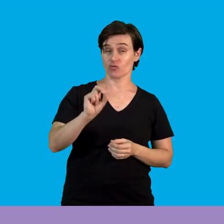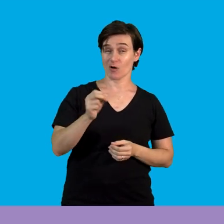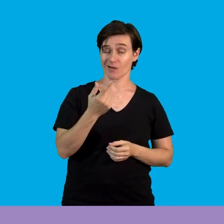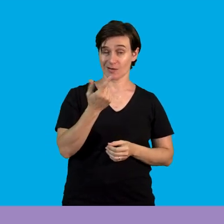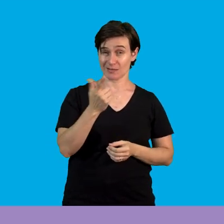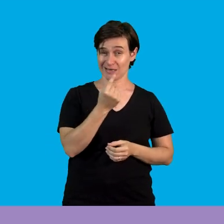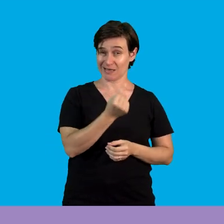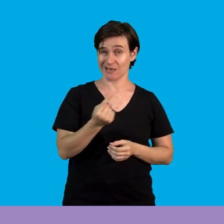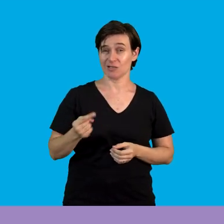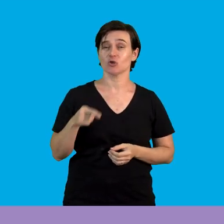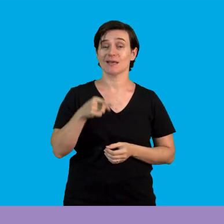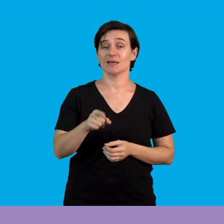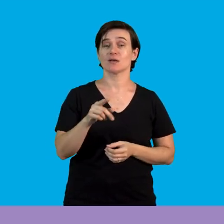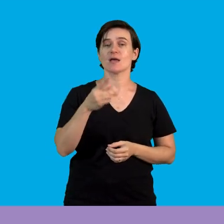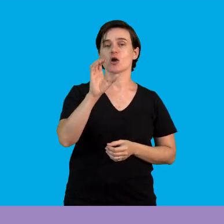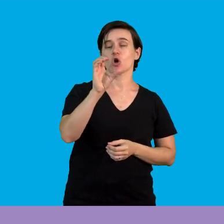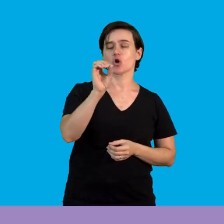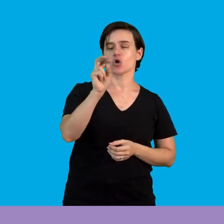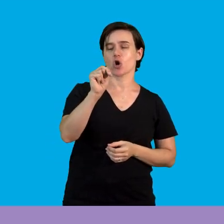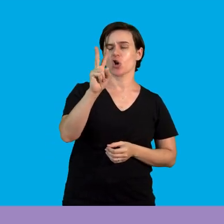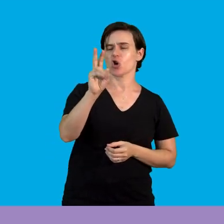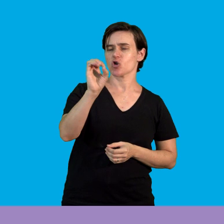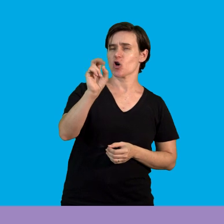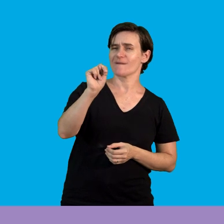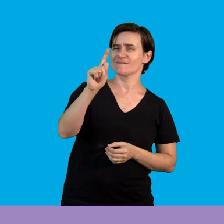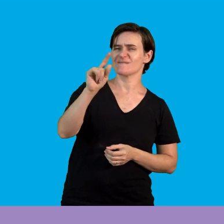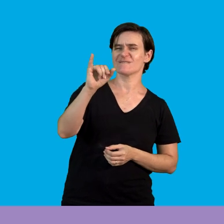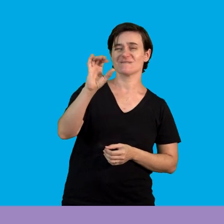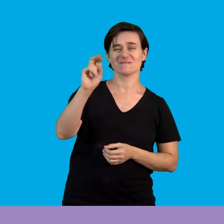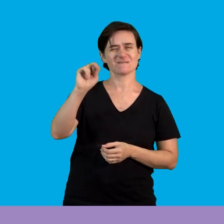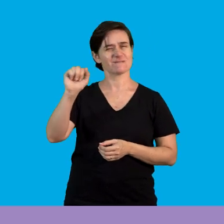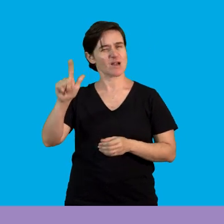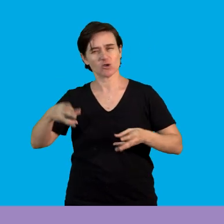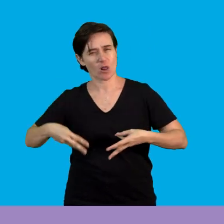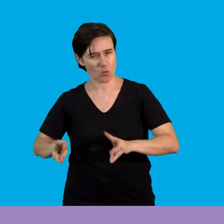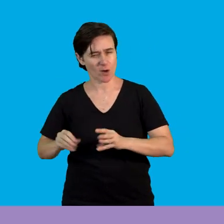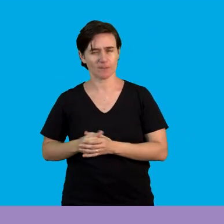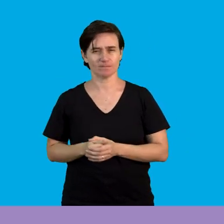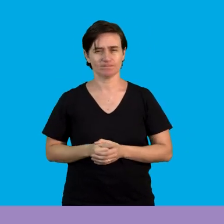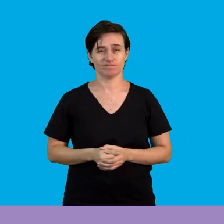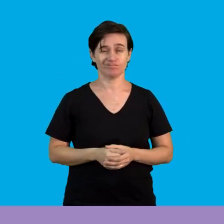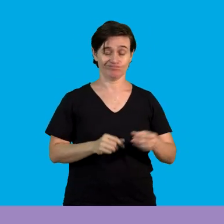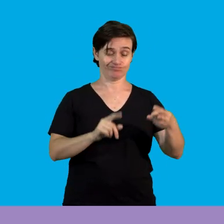It says, write each of the following in the conventional manner. The first